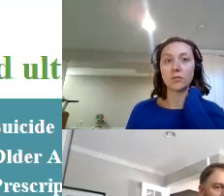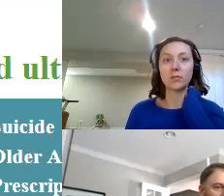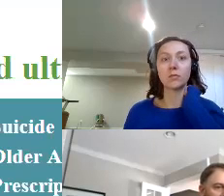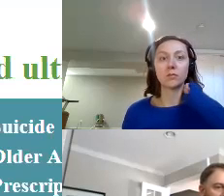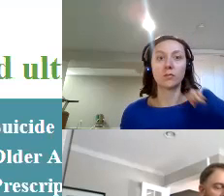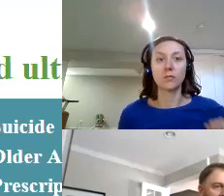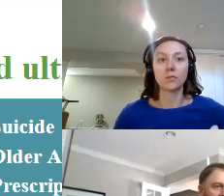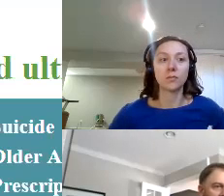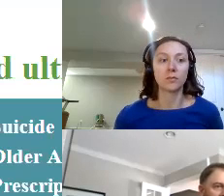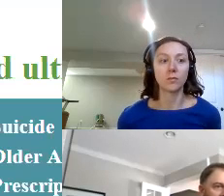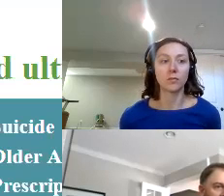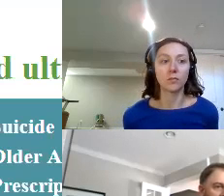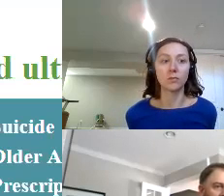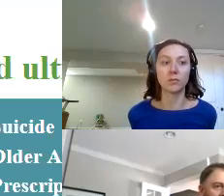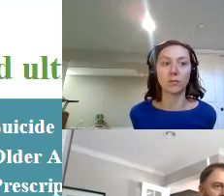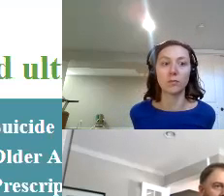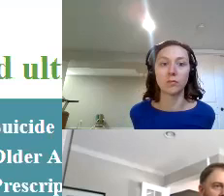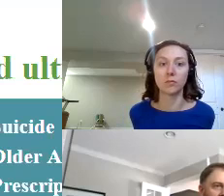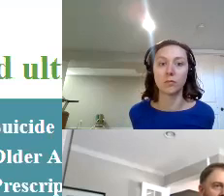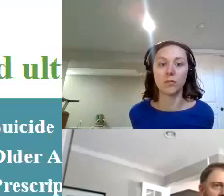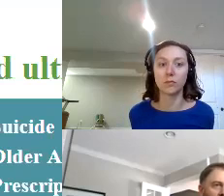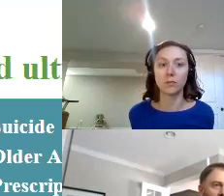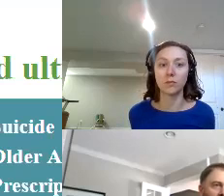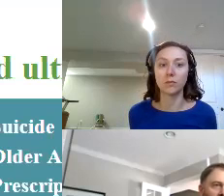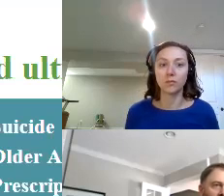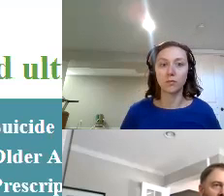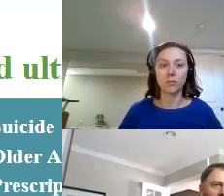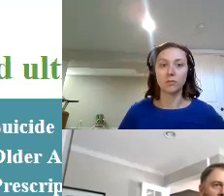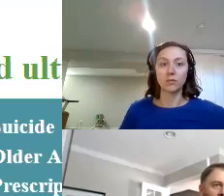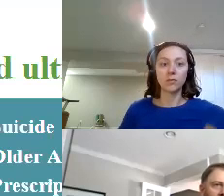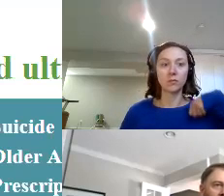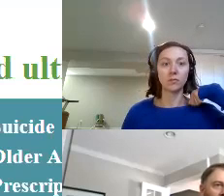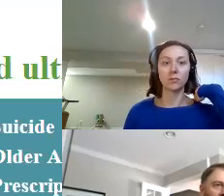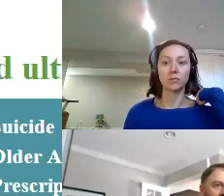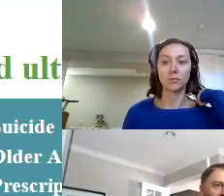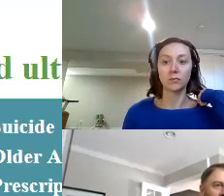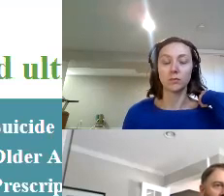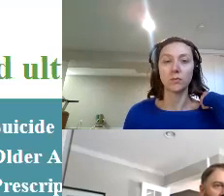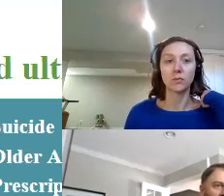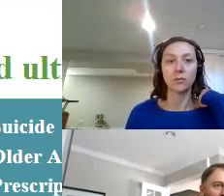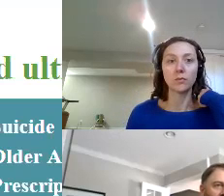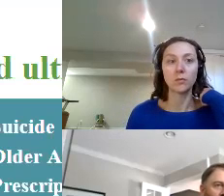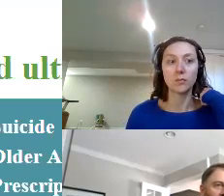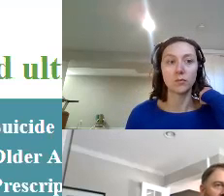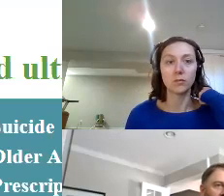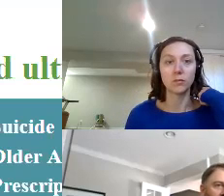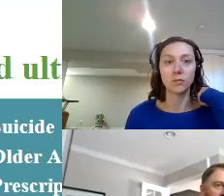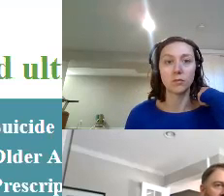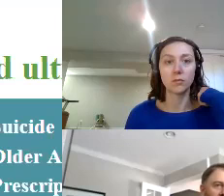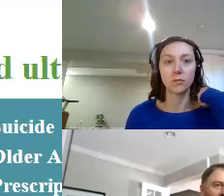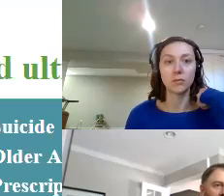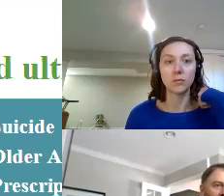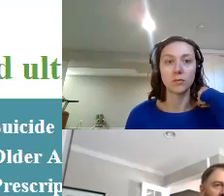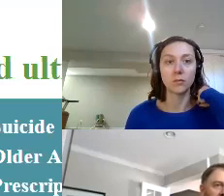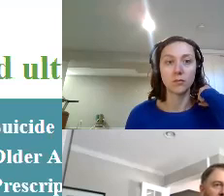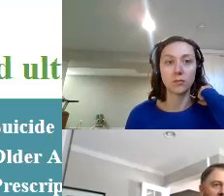this will look familiar from that last slide, these icons that you see here, are connected to caring support networks, communities that